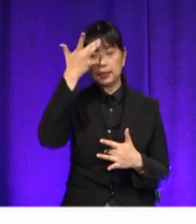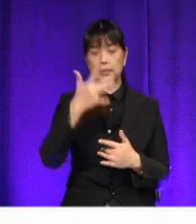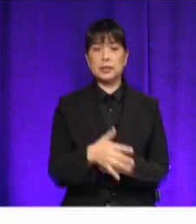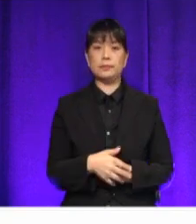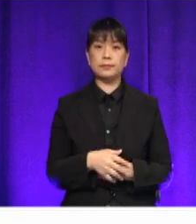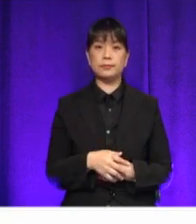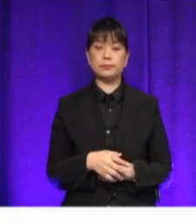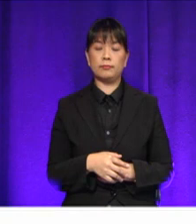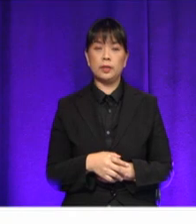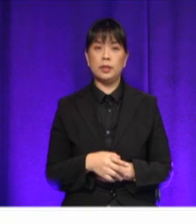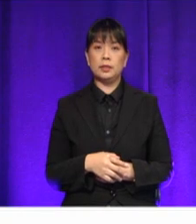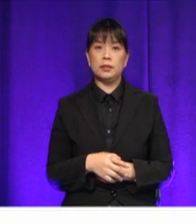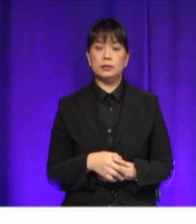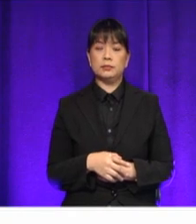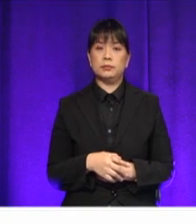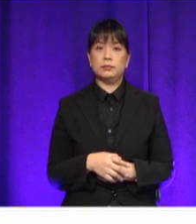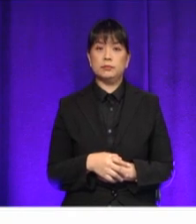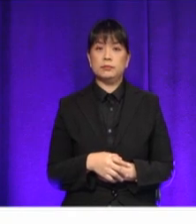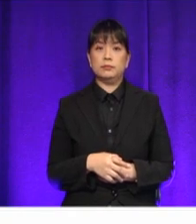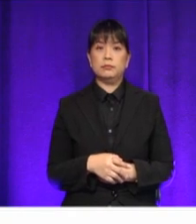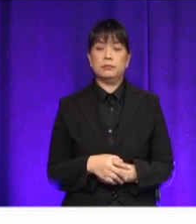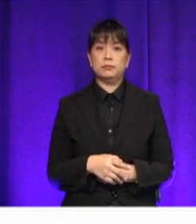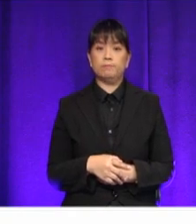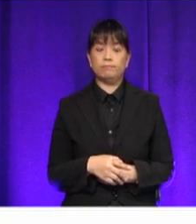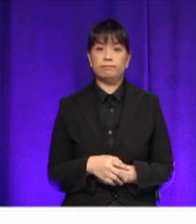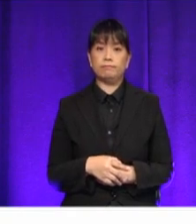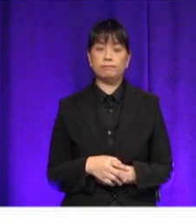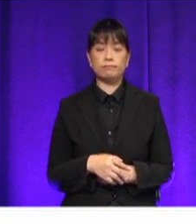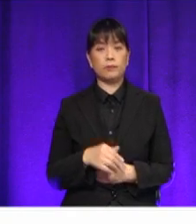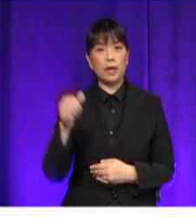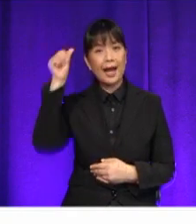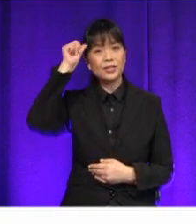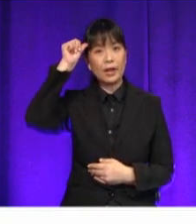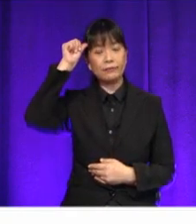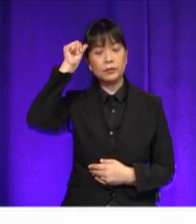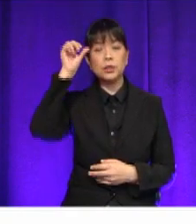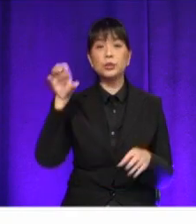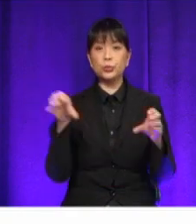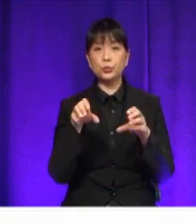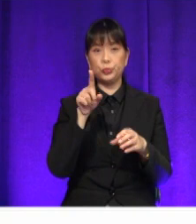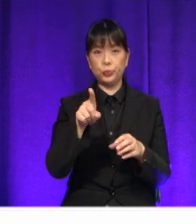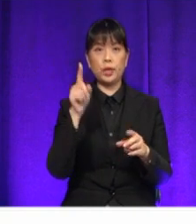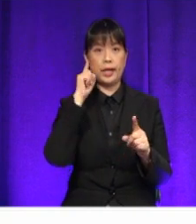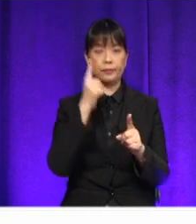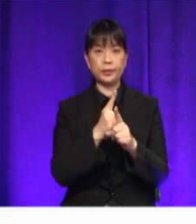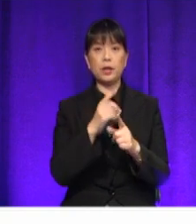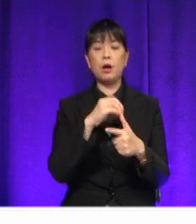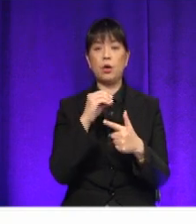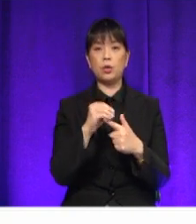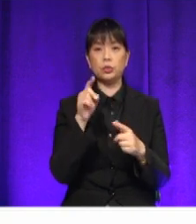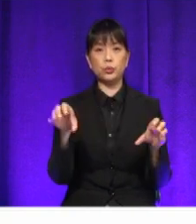so I think it's important to implement this. What about you, Ashraf? Do you agree with Sharwina or you still think your point is the